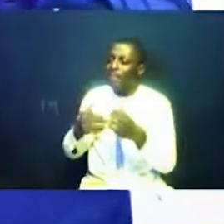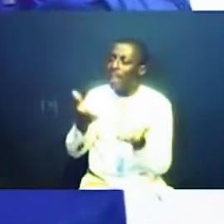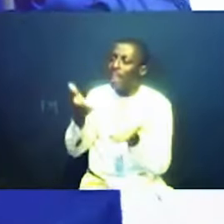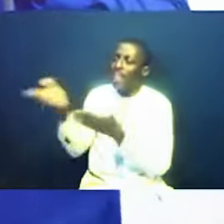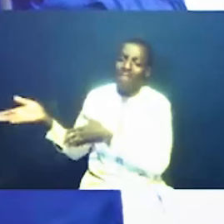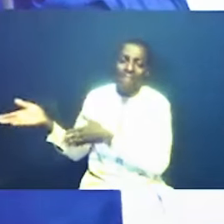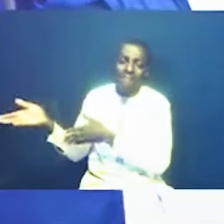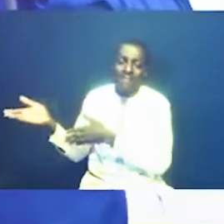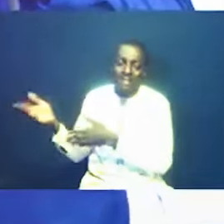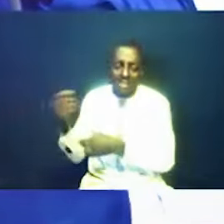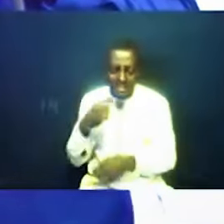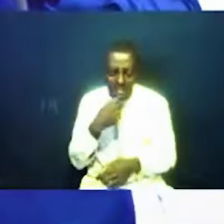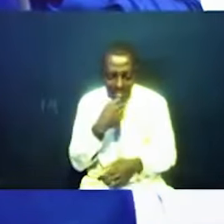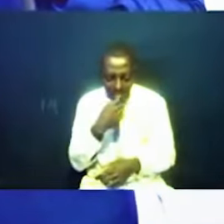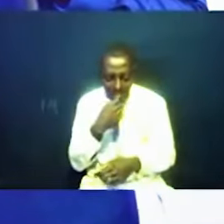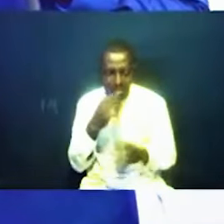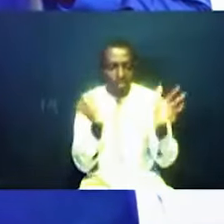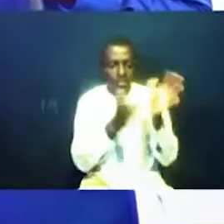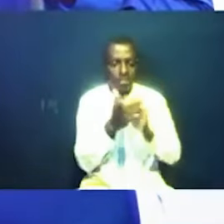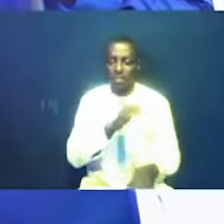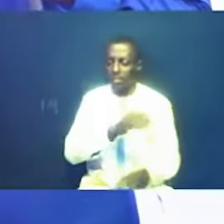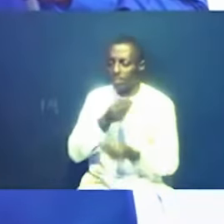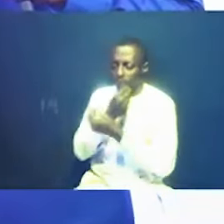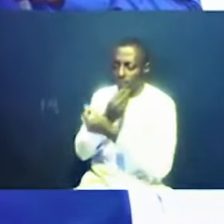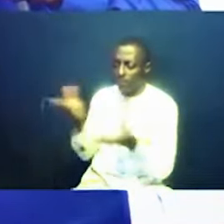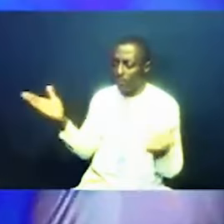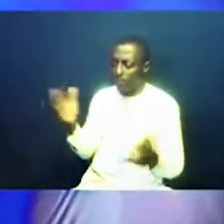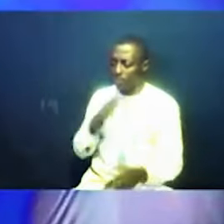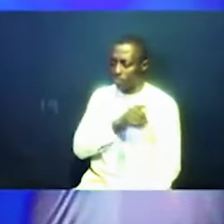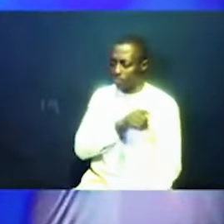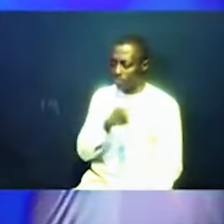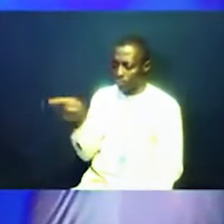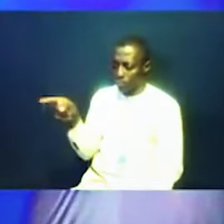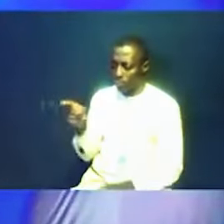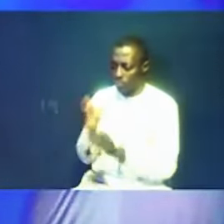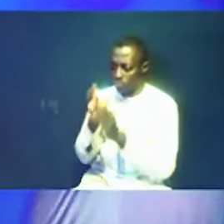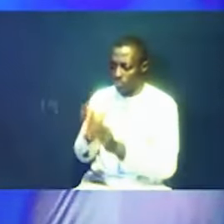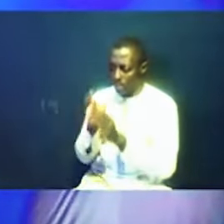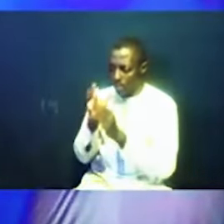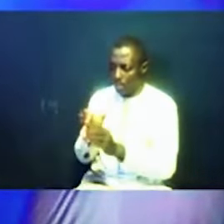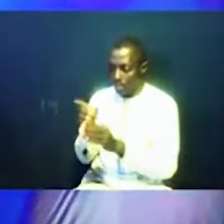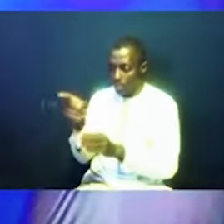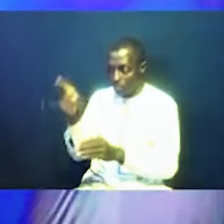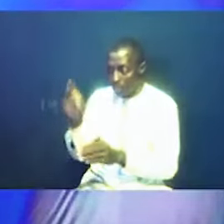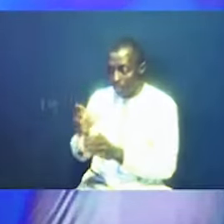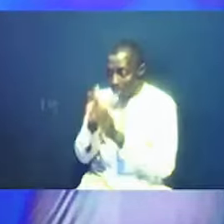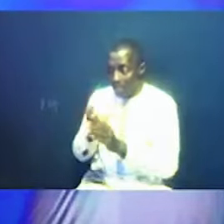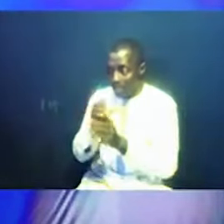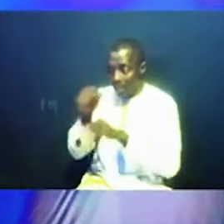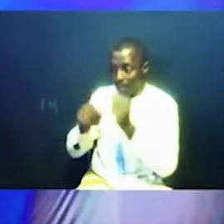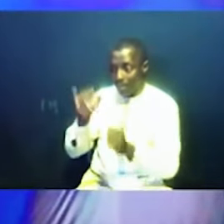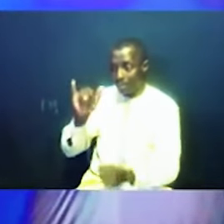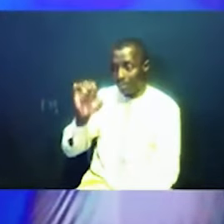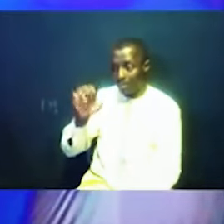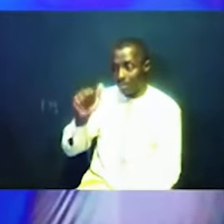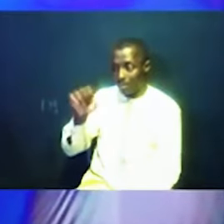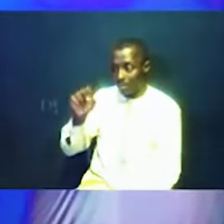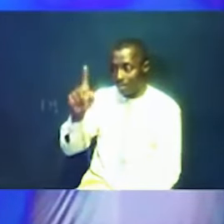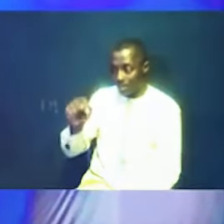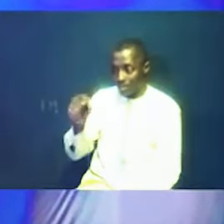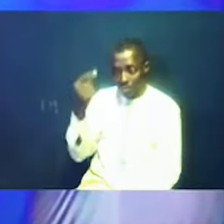Be careful, Jesus said to them. Be on your guard against the yeast of the Pharisees and the